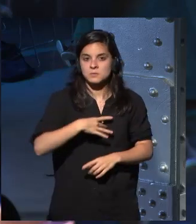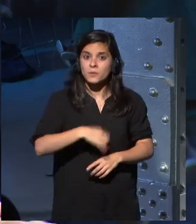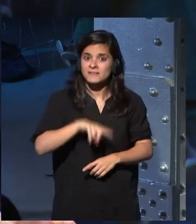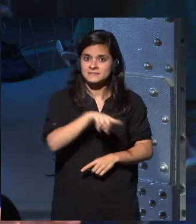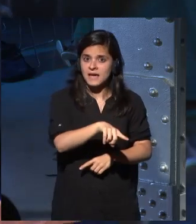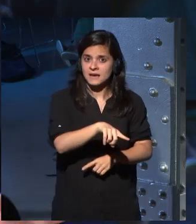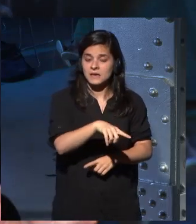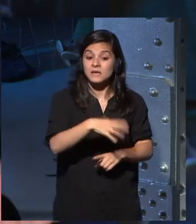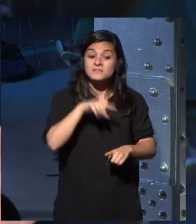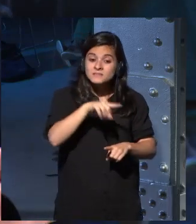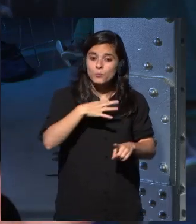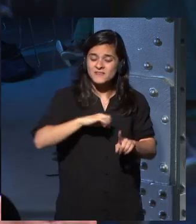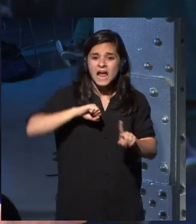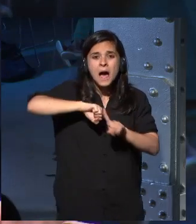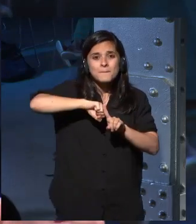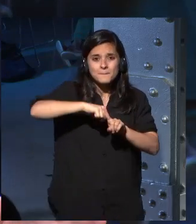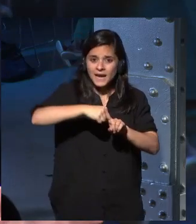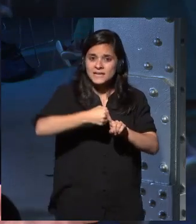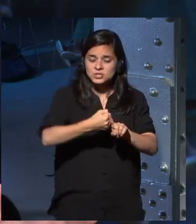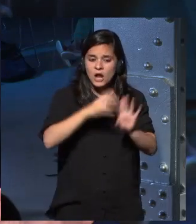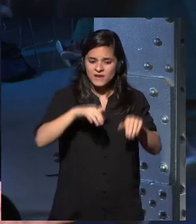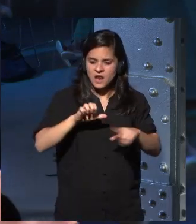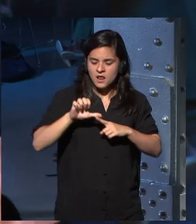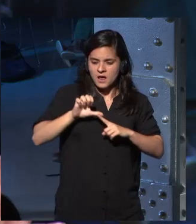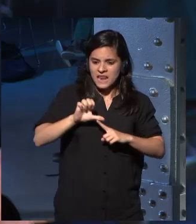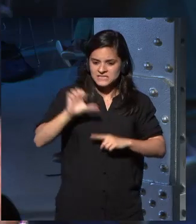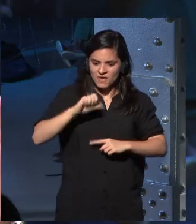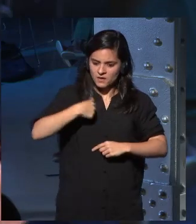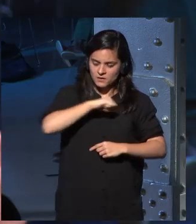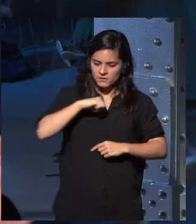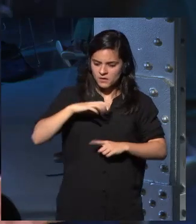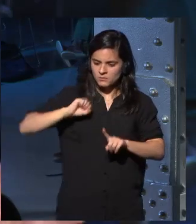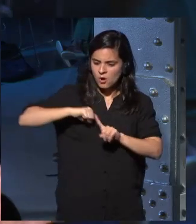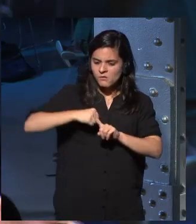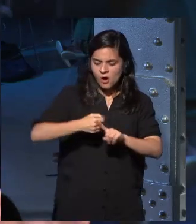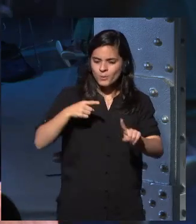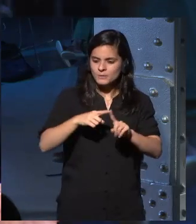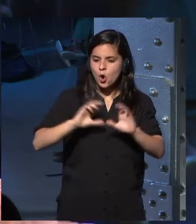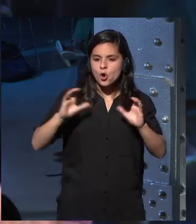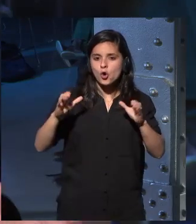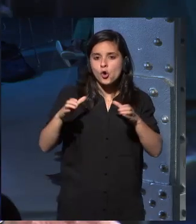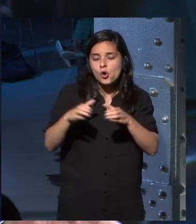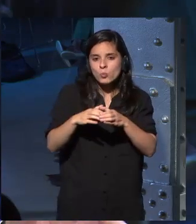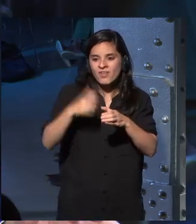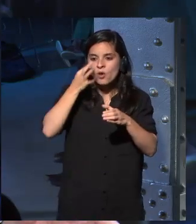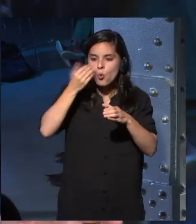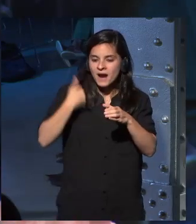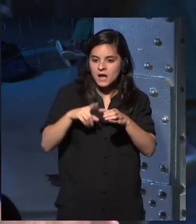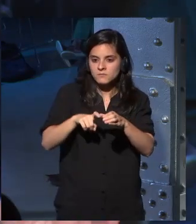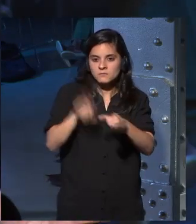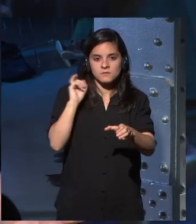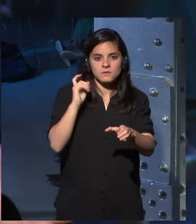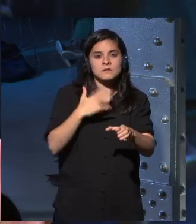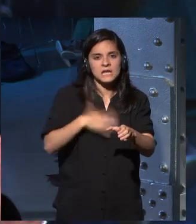herself outside the human community, and indeed may be losing her mind.